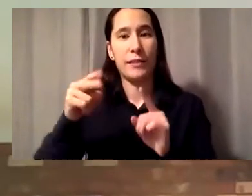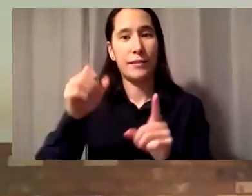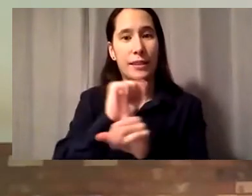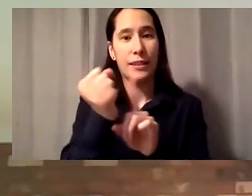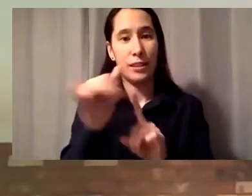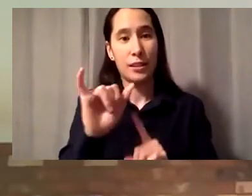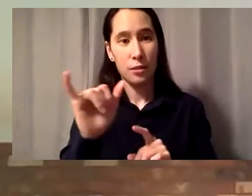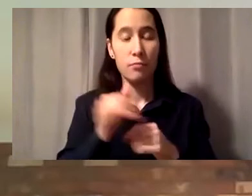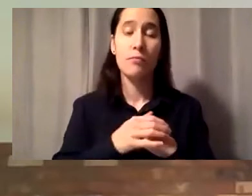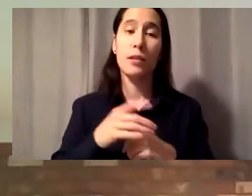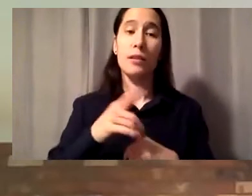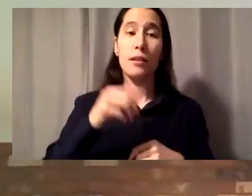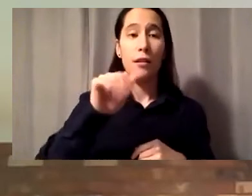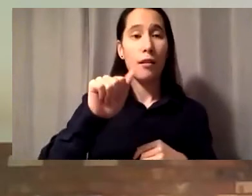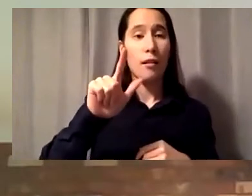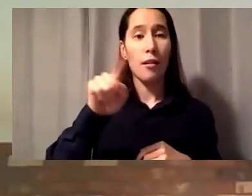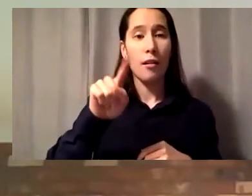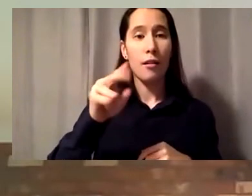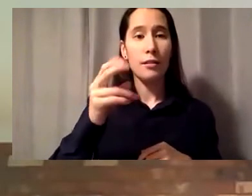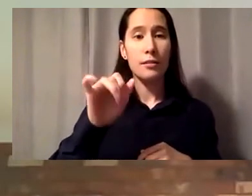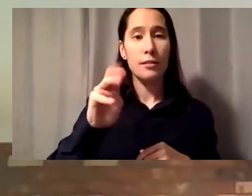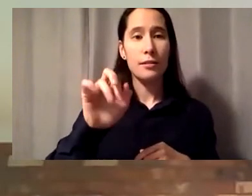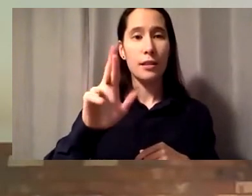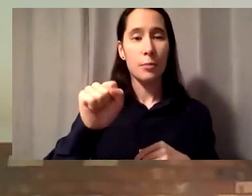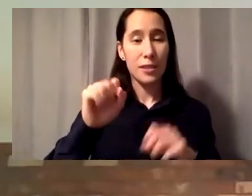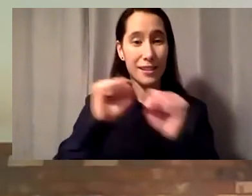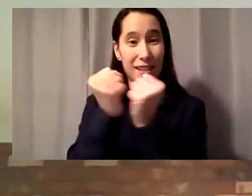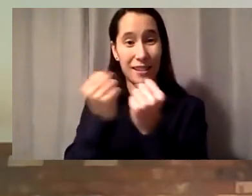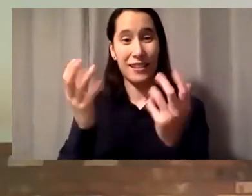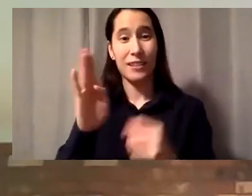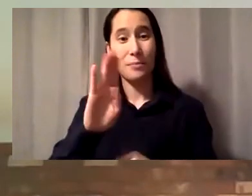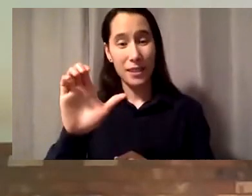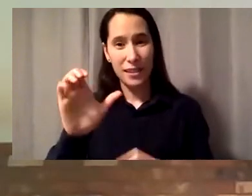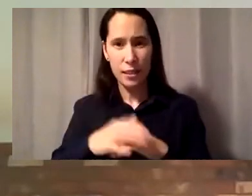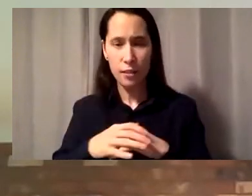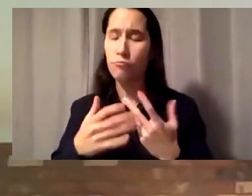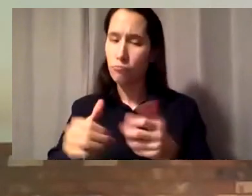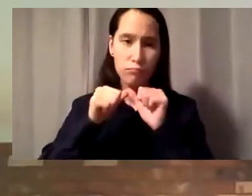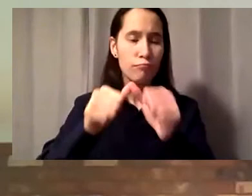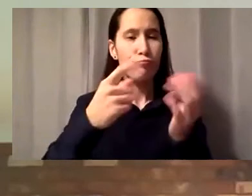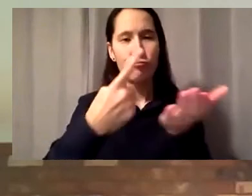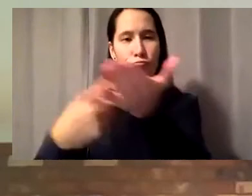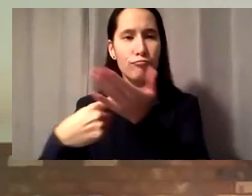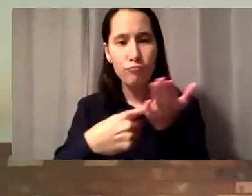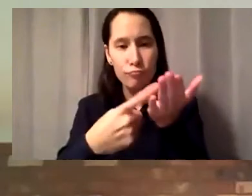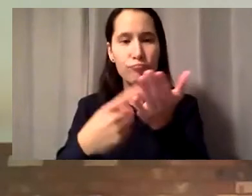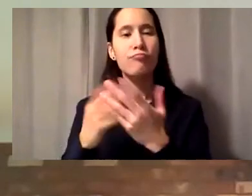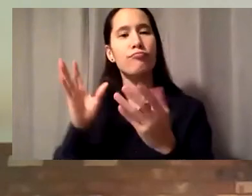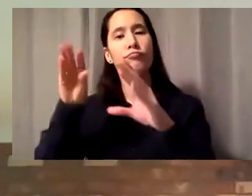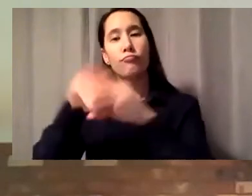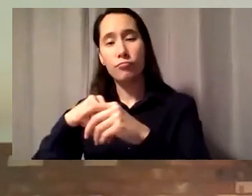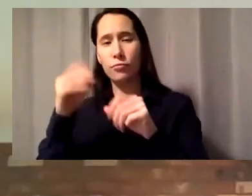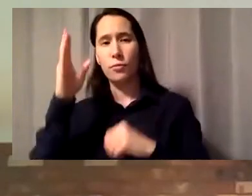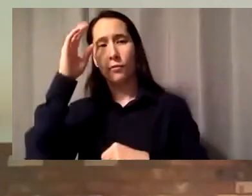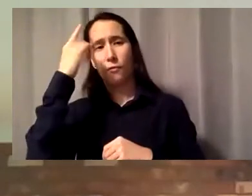BC and all those who are working towards improving these circumstances continue to have these types of discussions and engage the relevant decision makers